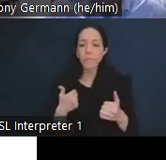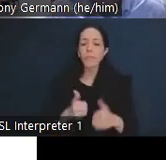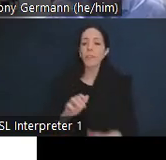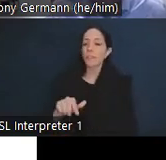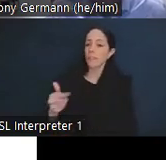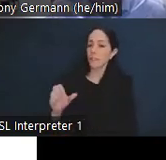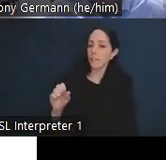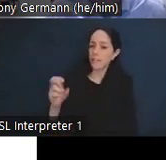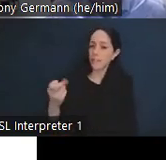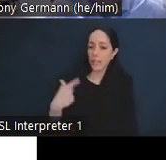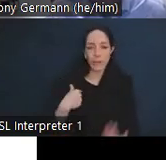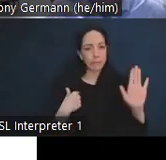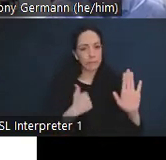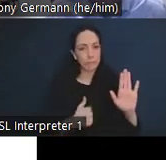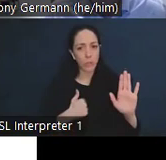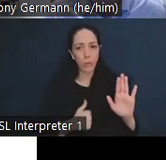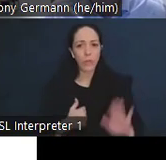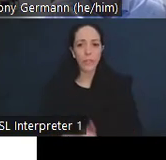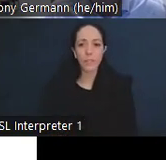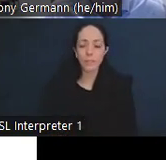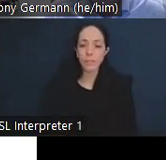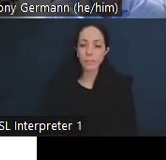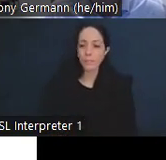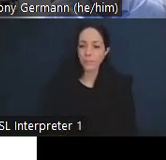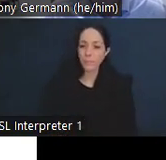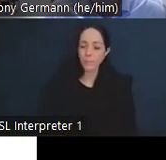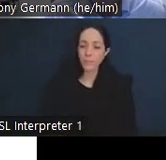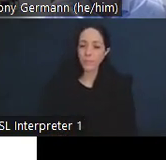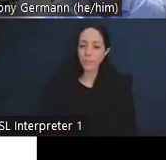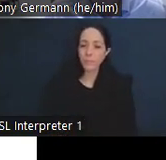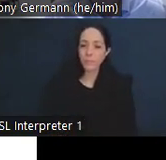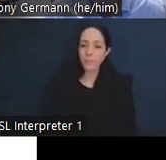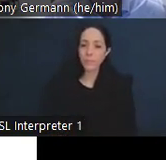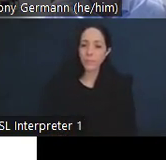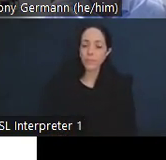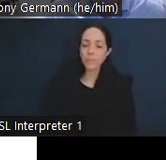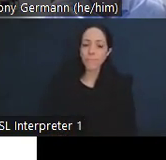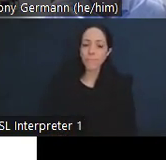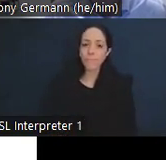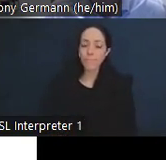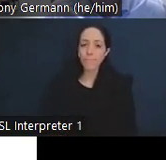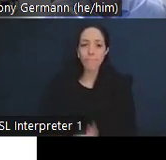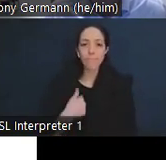my apologies for that, folks. Somehow we left it off of our email before.